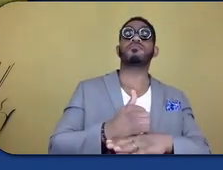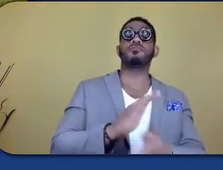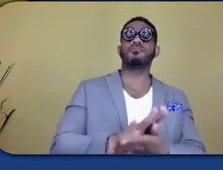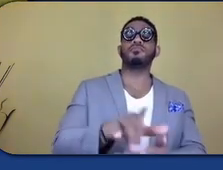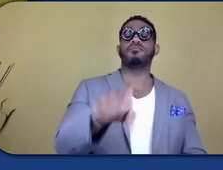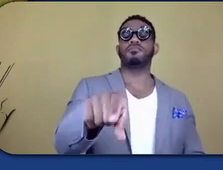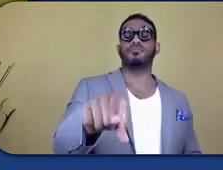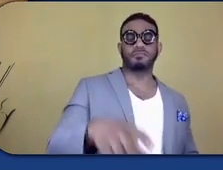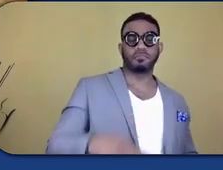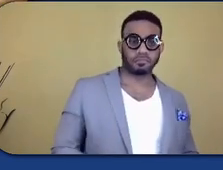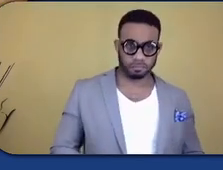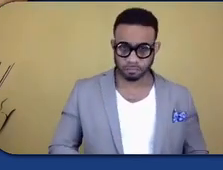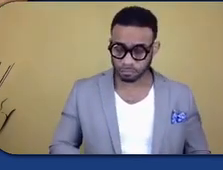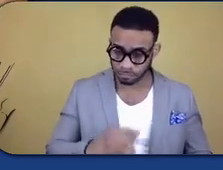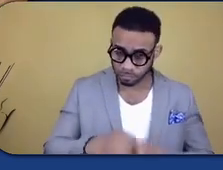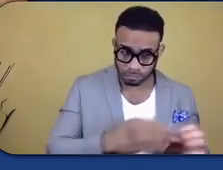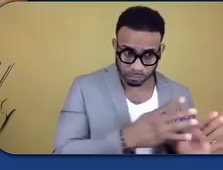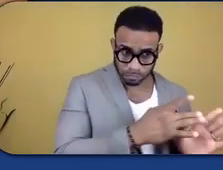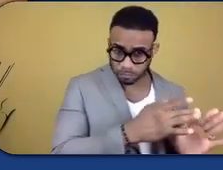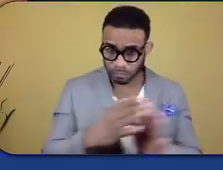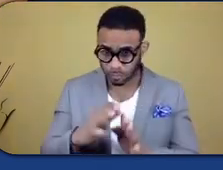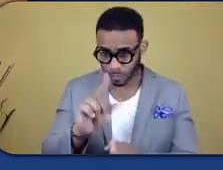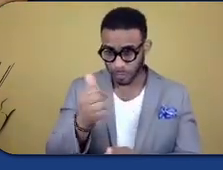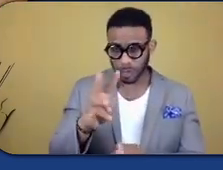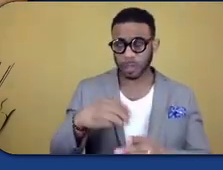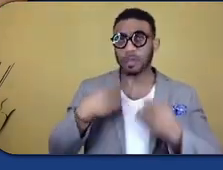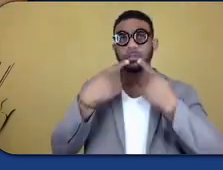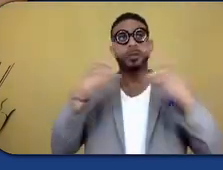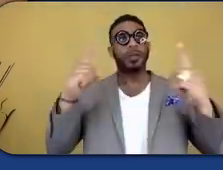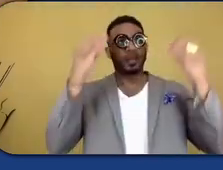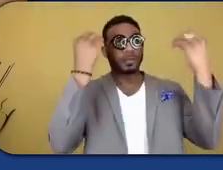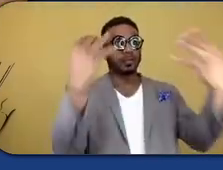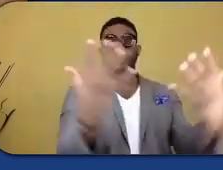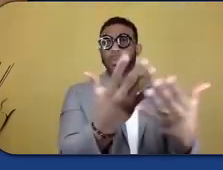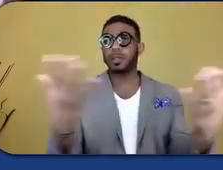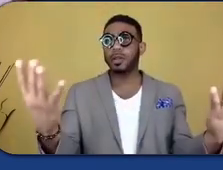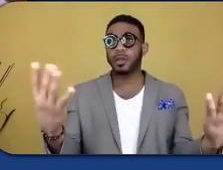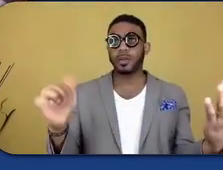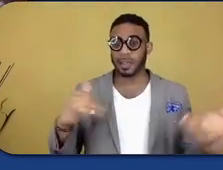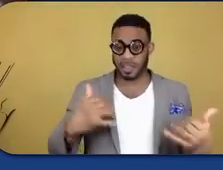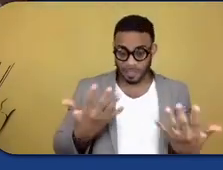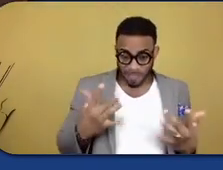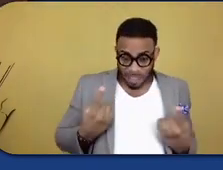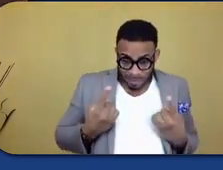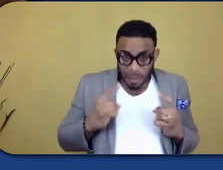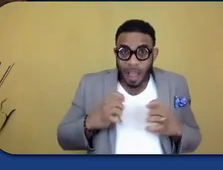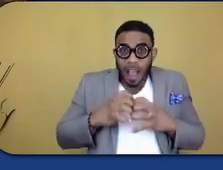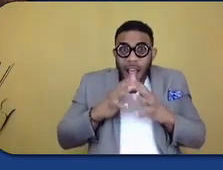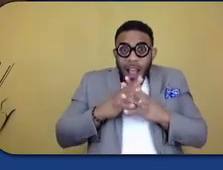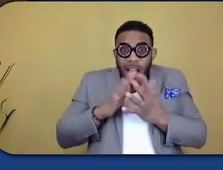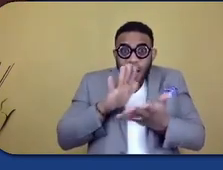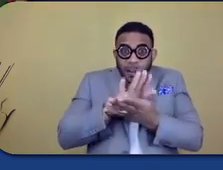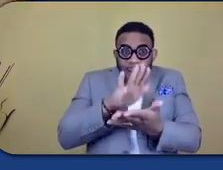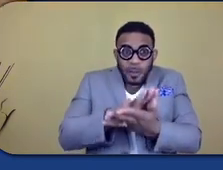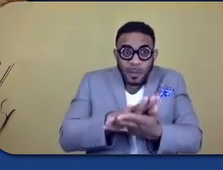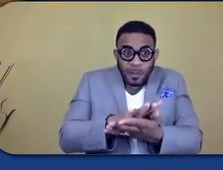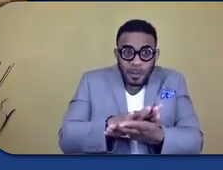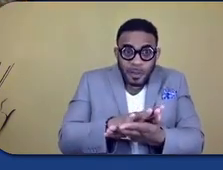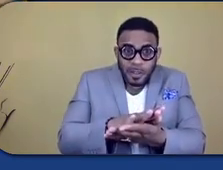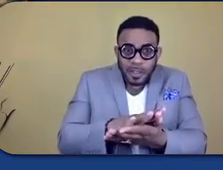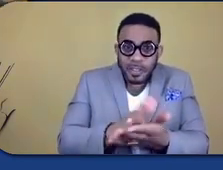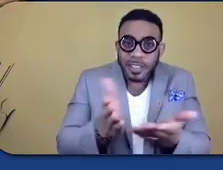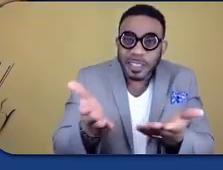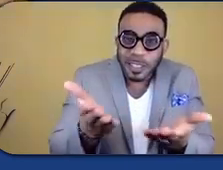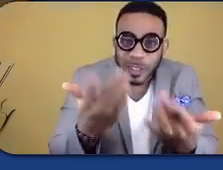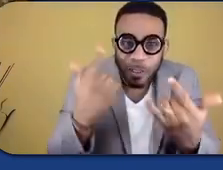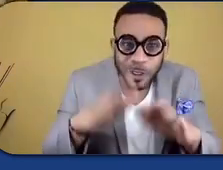In 2016, I made a public announcement that we have a school here, a secondary school.